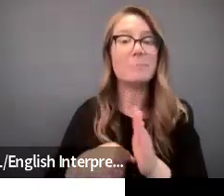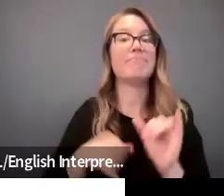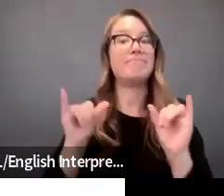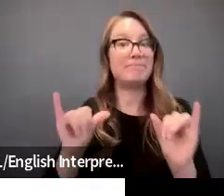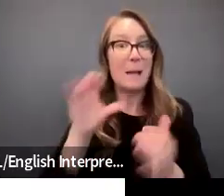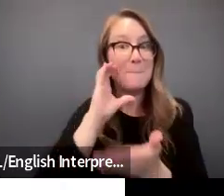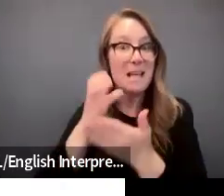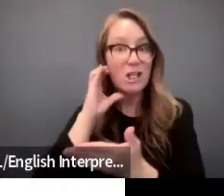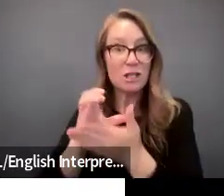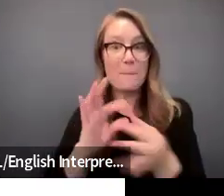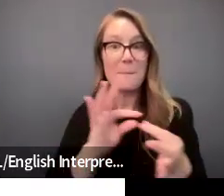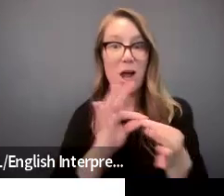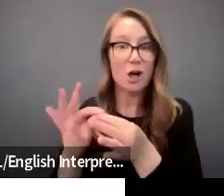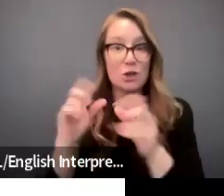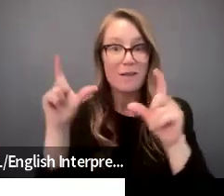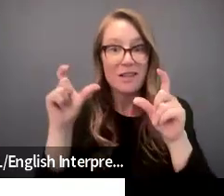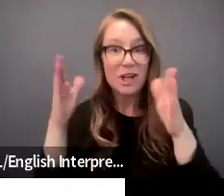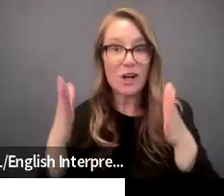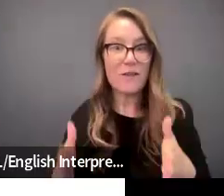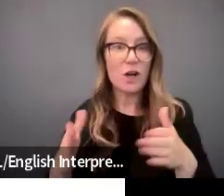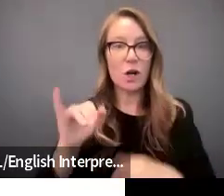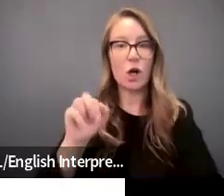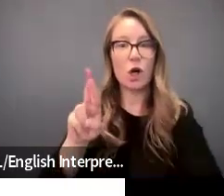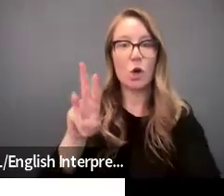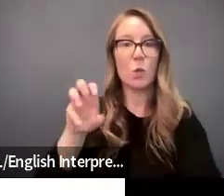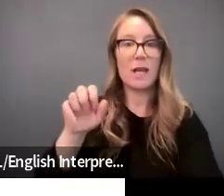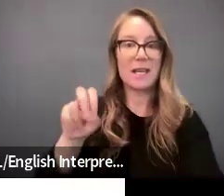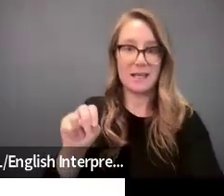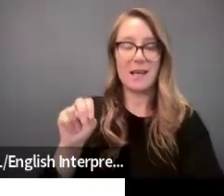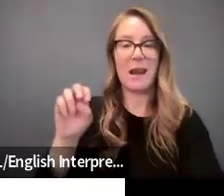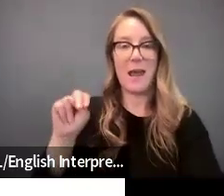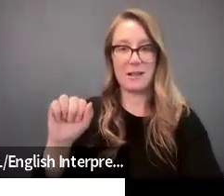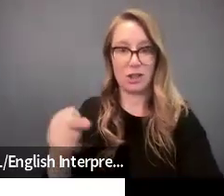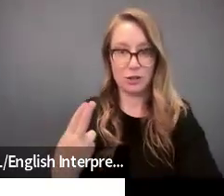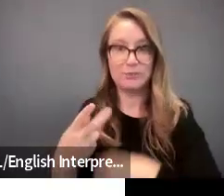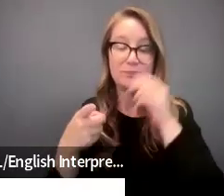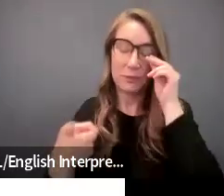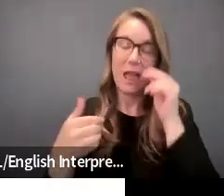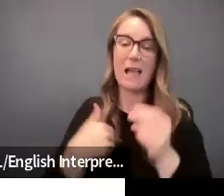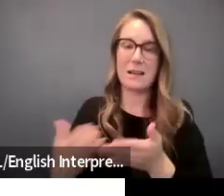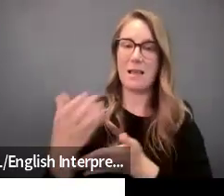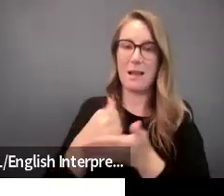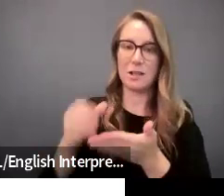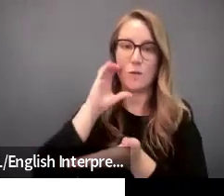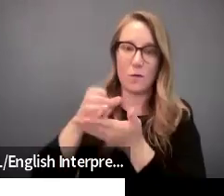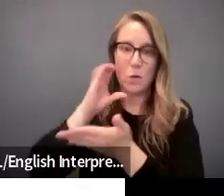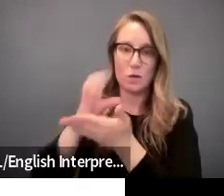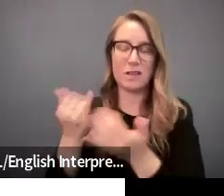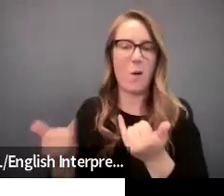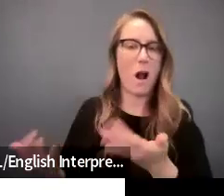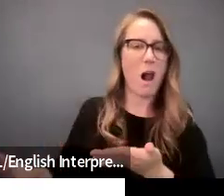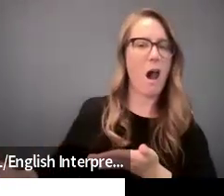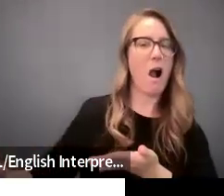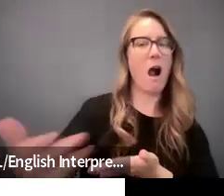these pictures belong to a photographer, Erwin Nash. So he has a collection that they've now gathered all